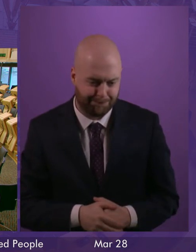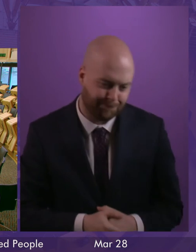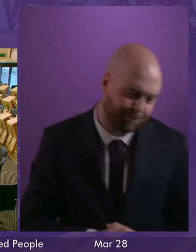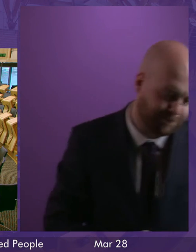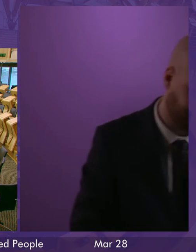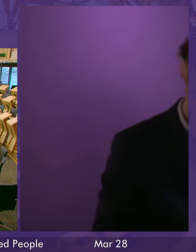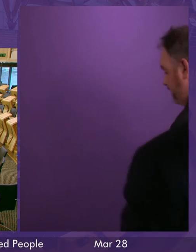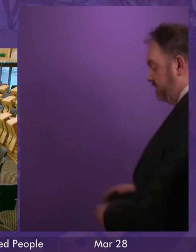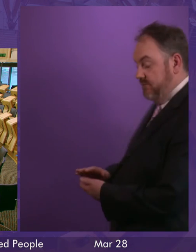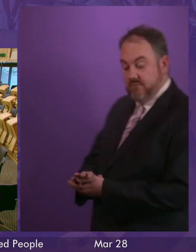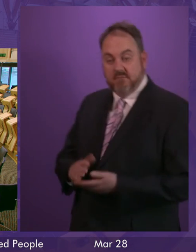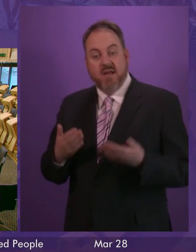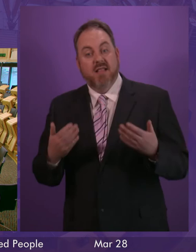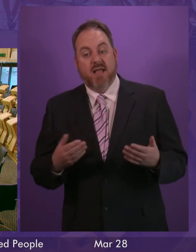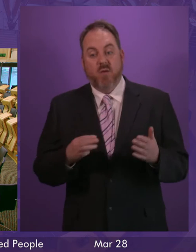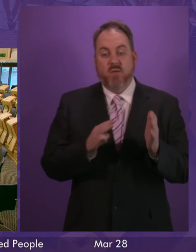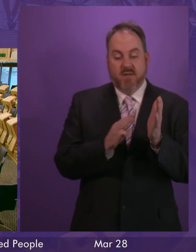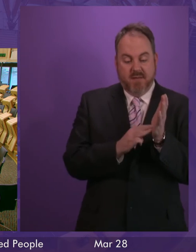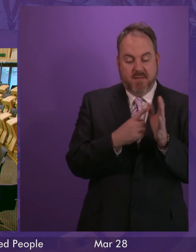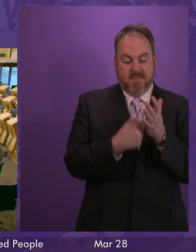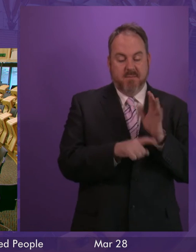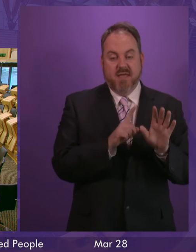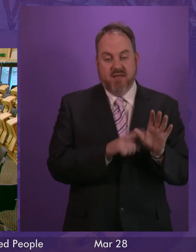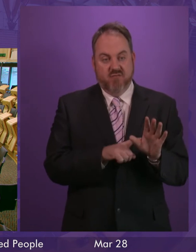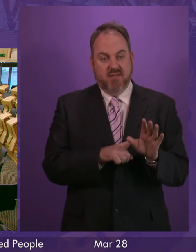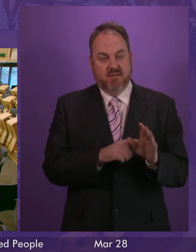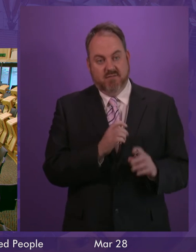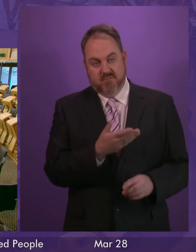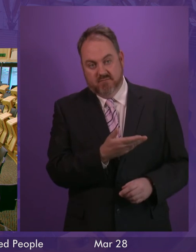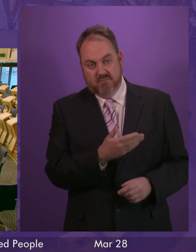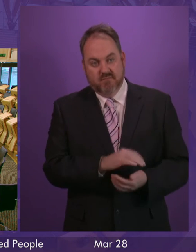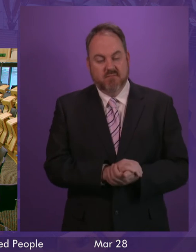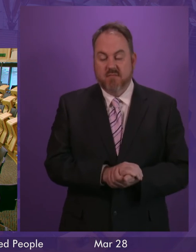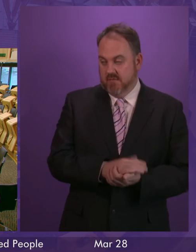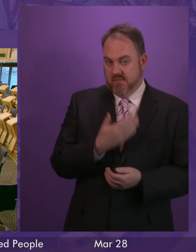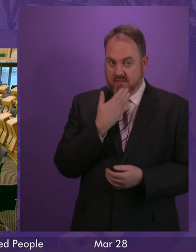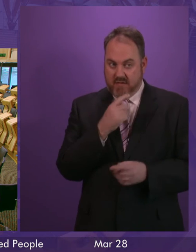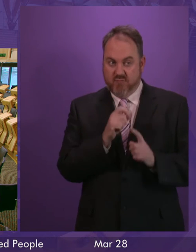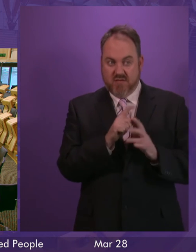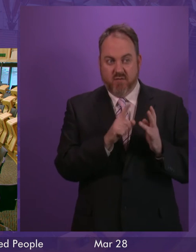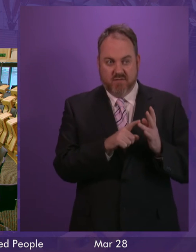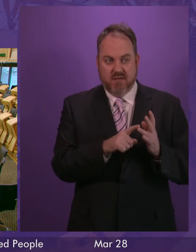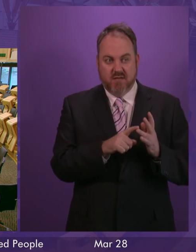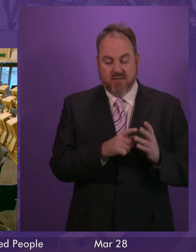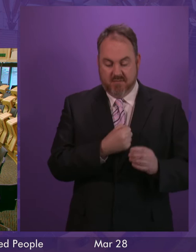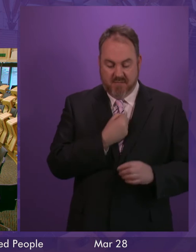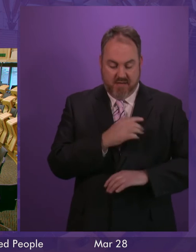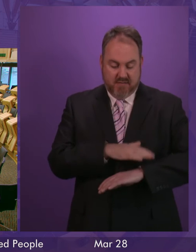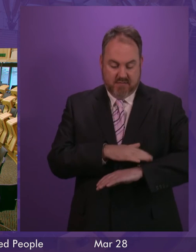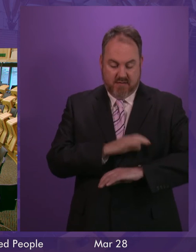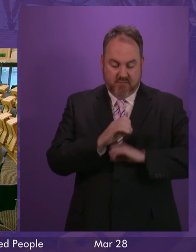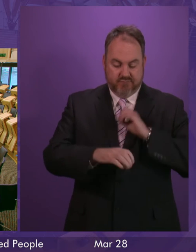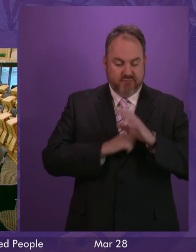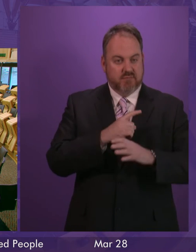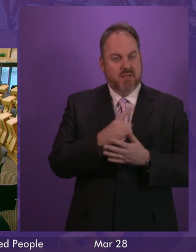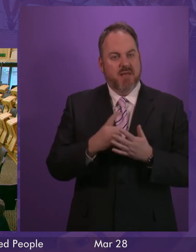Mary Fee, followed by Alexander Stewart. Thank you, Presiding Officer. And I want to use my time today, Presiding Officer, to talk about the